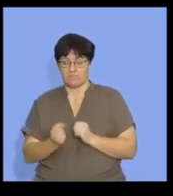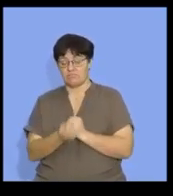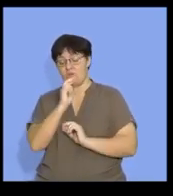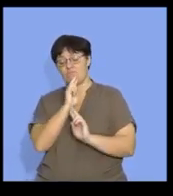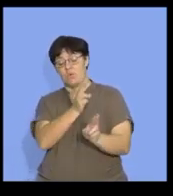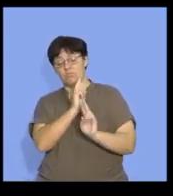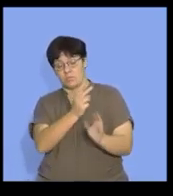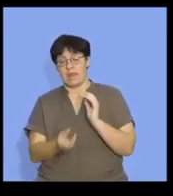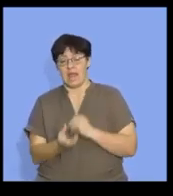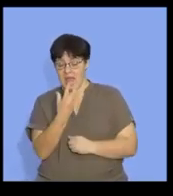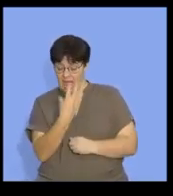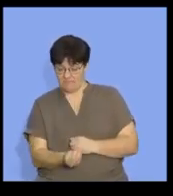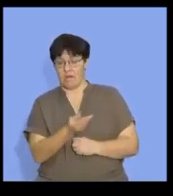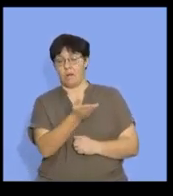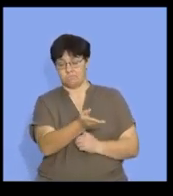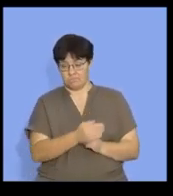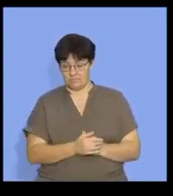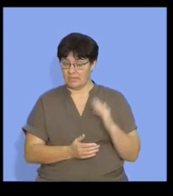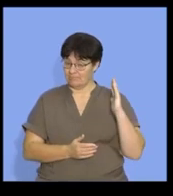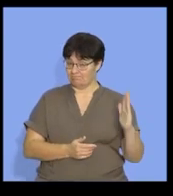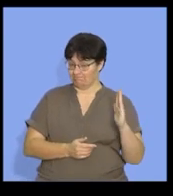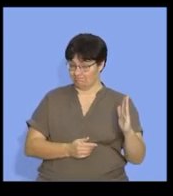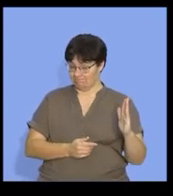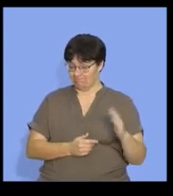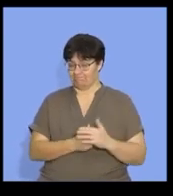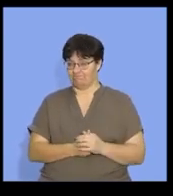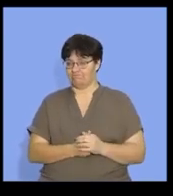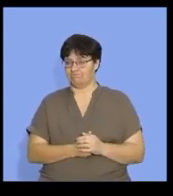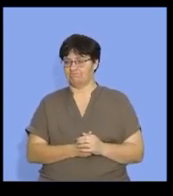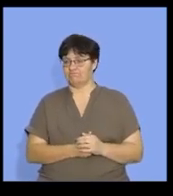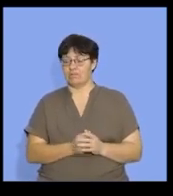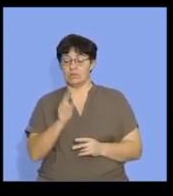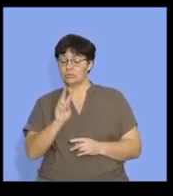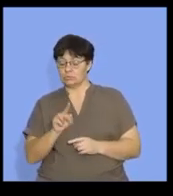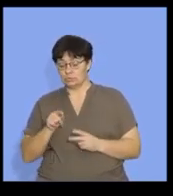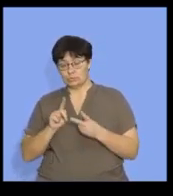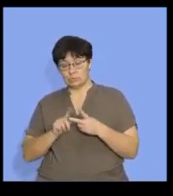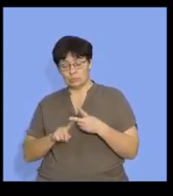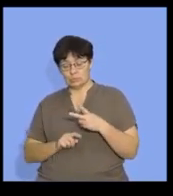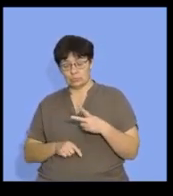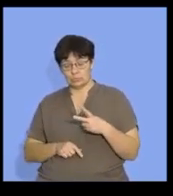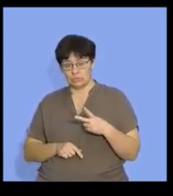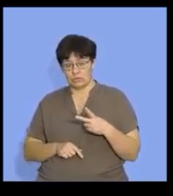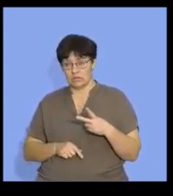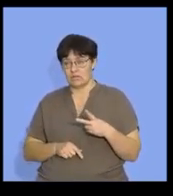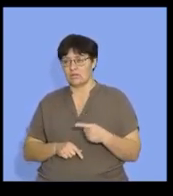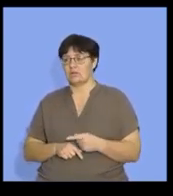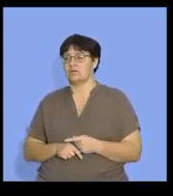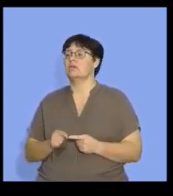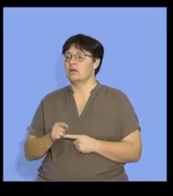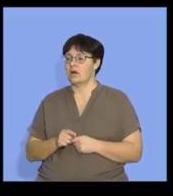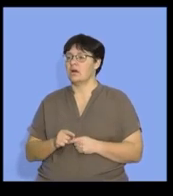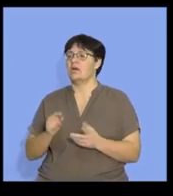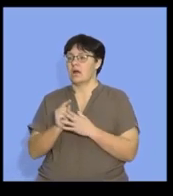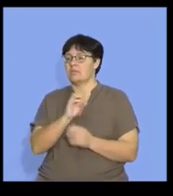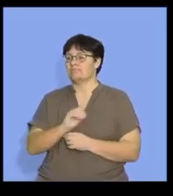reported. All right, there we go. What's the next one? Number two. We're going to write that out just at the